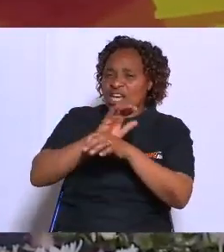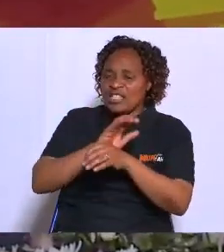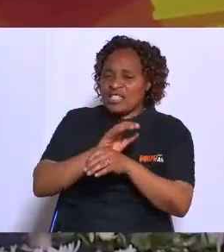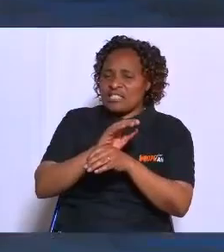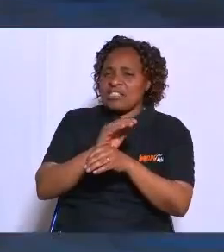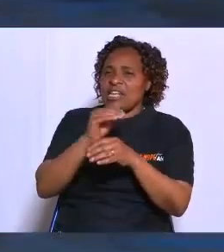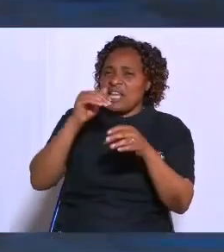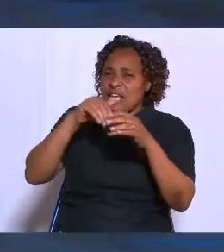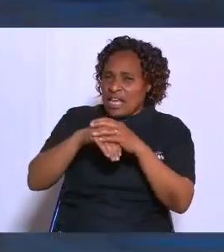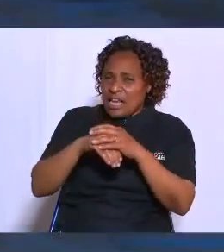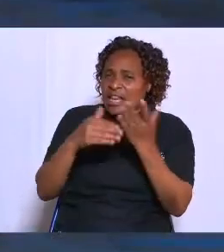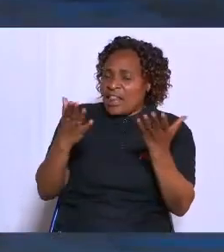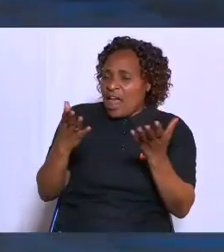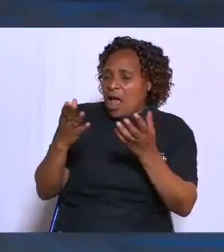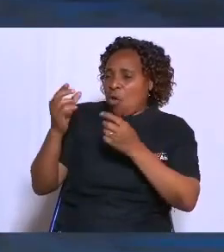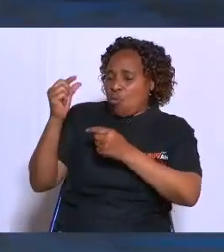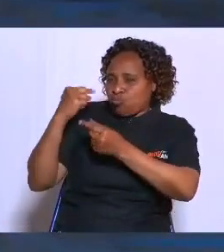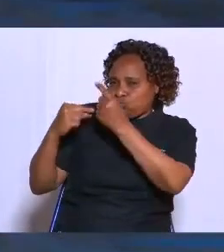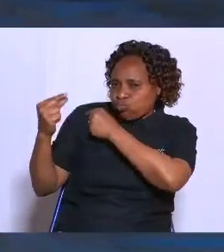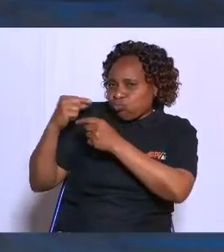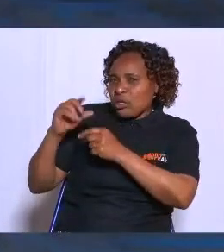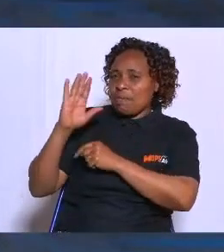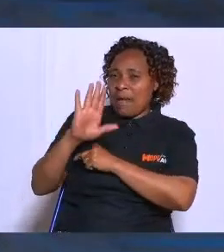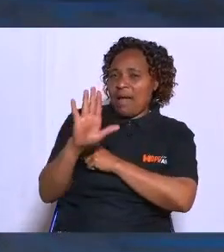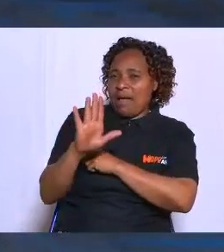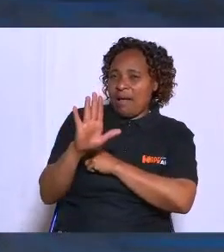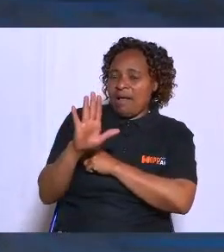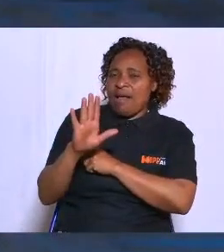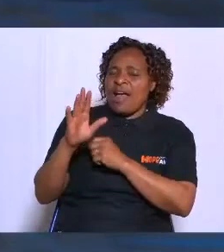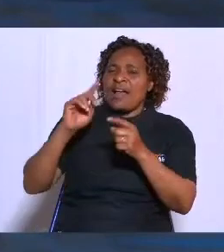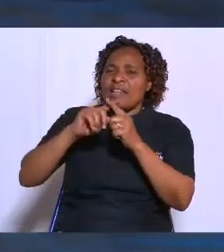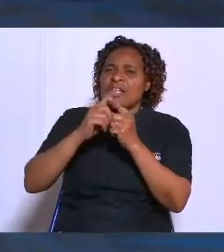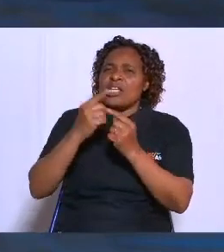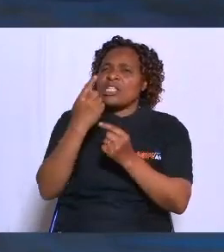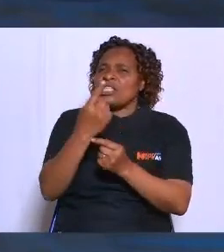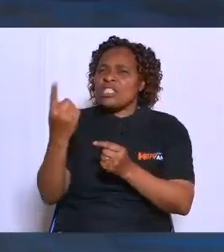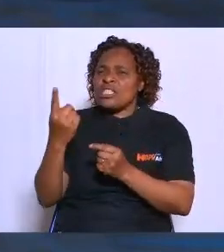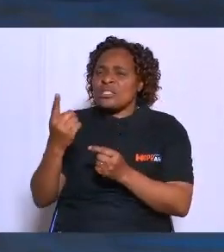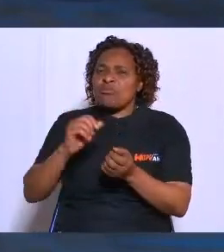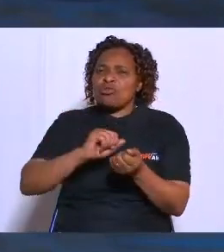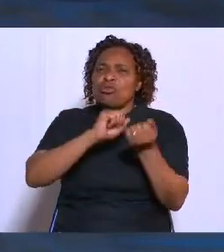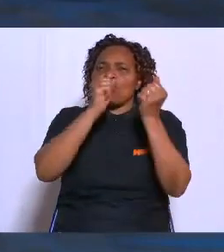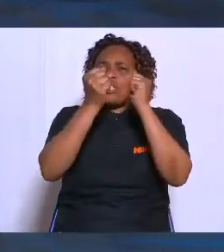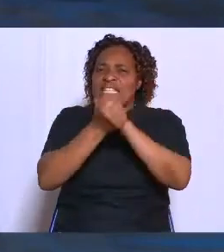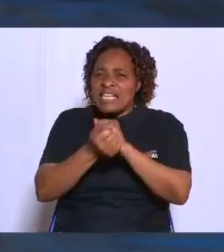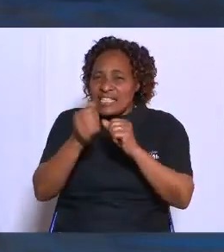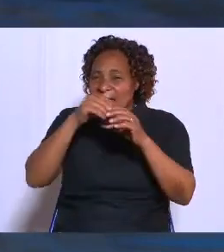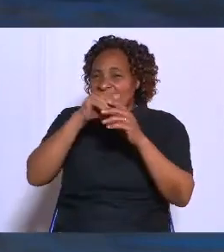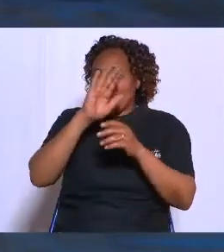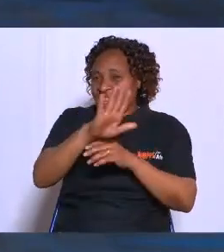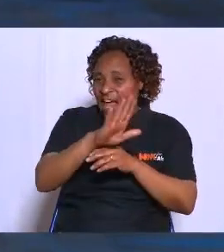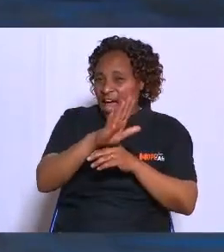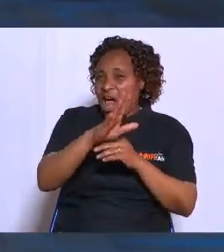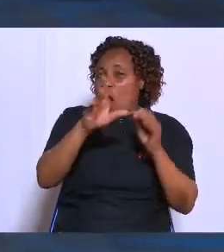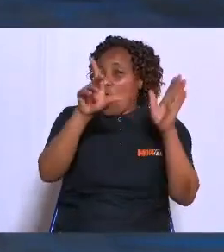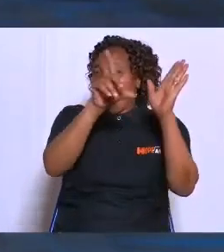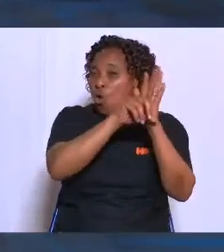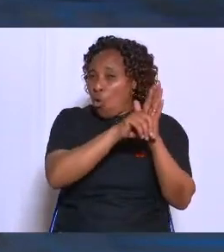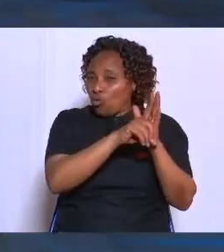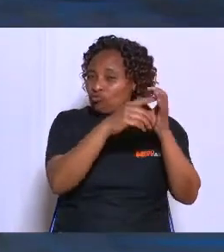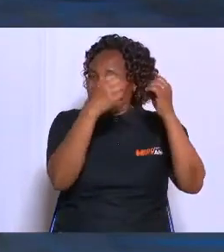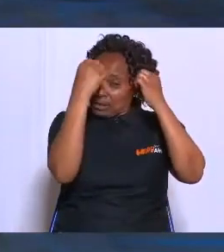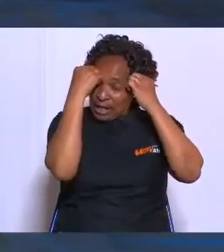catechism of Catholic Doctrine for everybody that converts to Catholicism they study this catechism